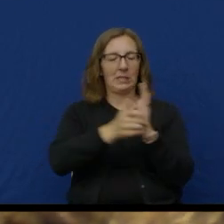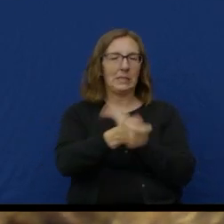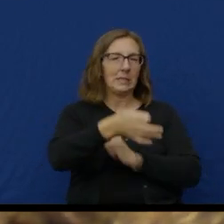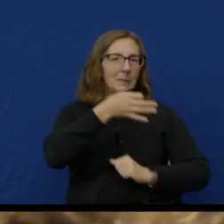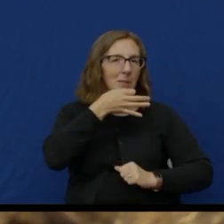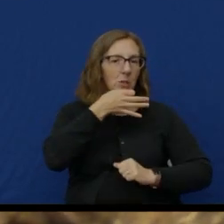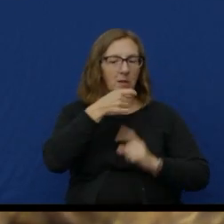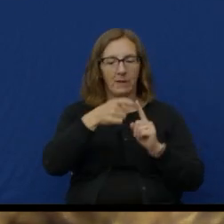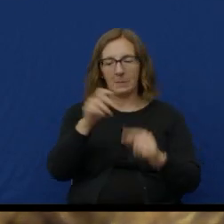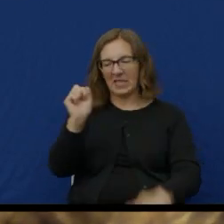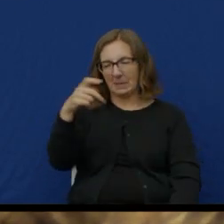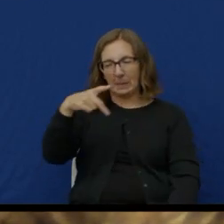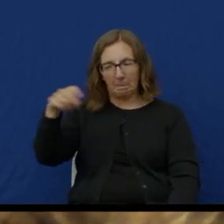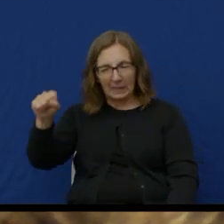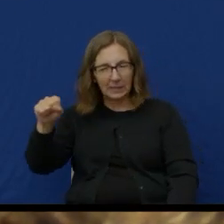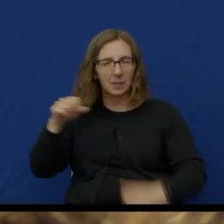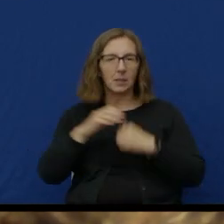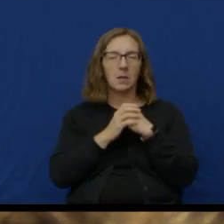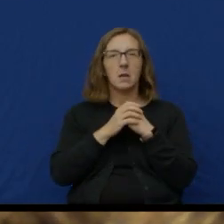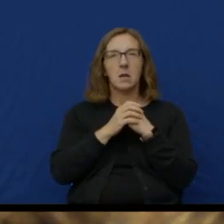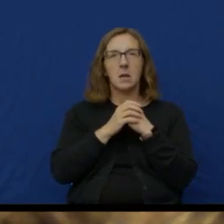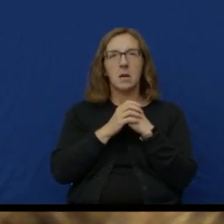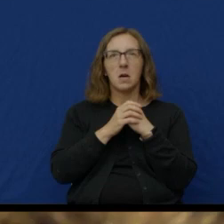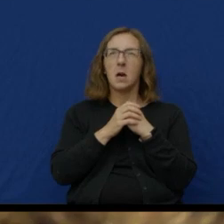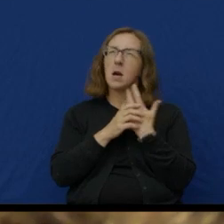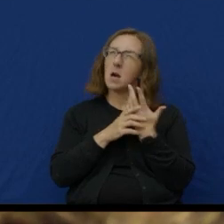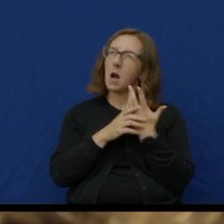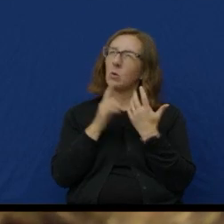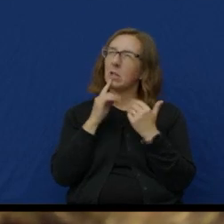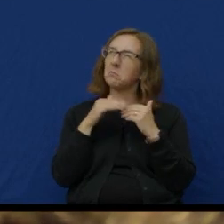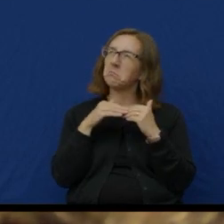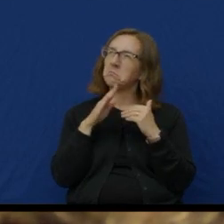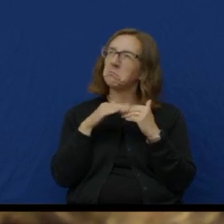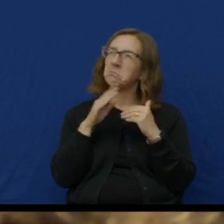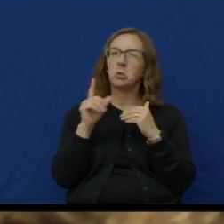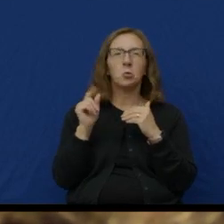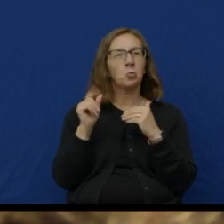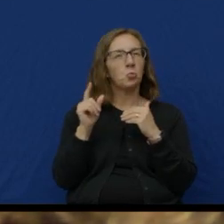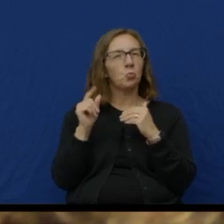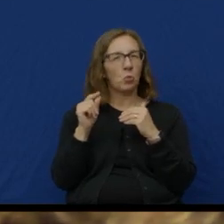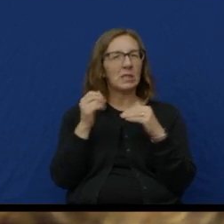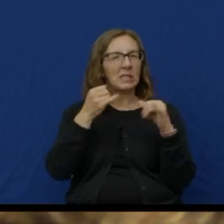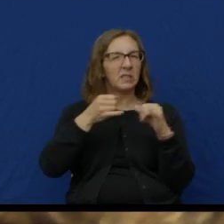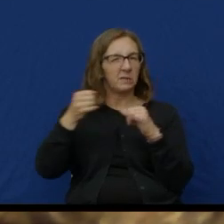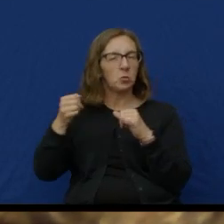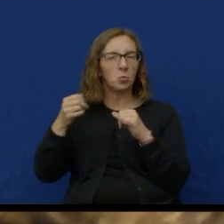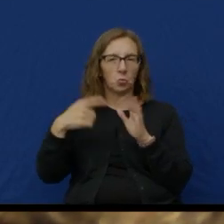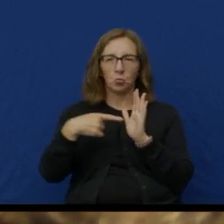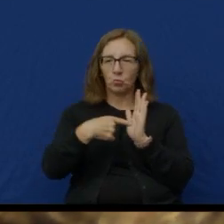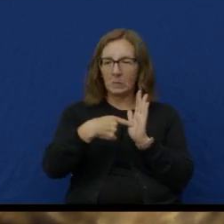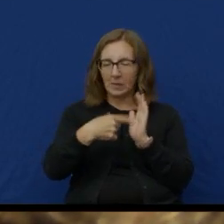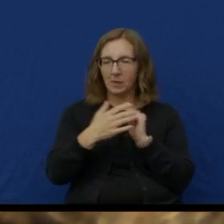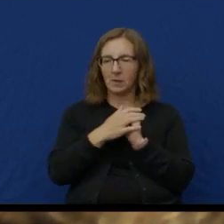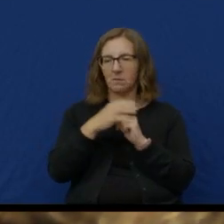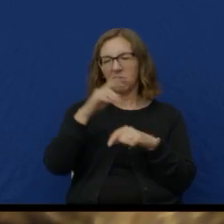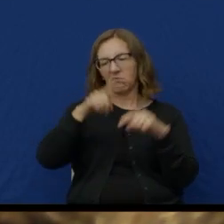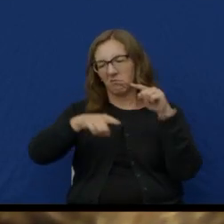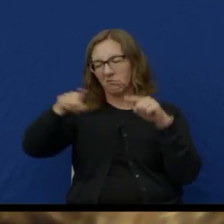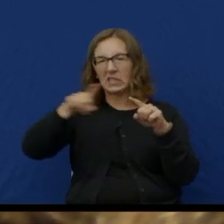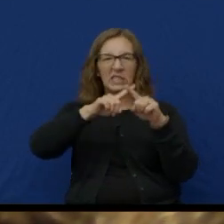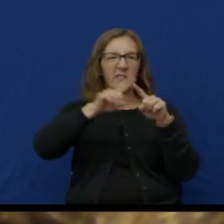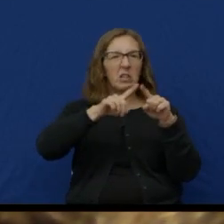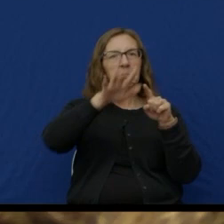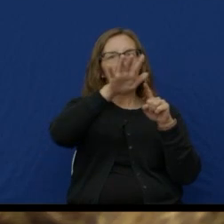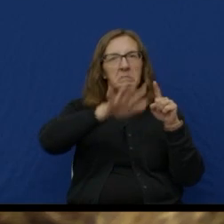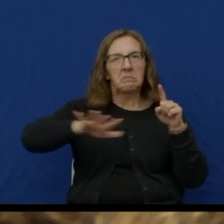EPPs, and there are at least 20 individuals that are represented from the various institutions across